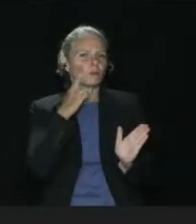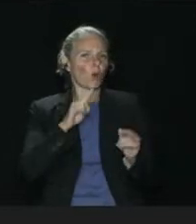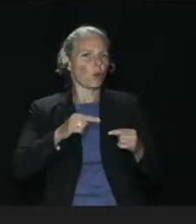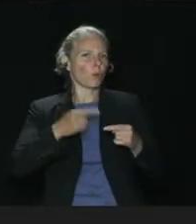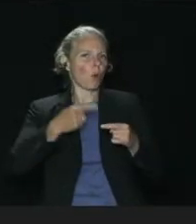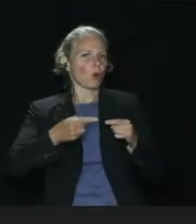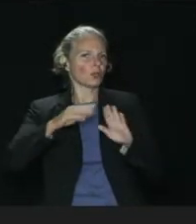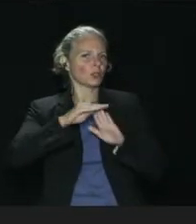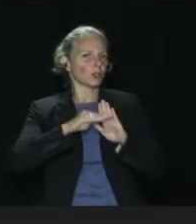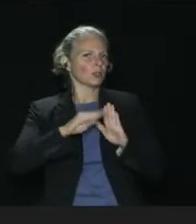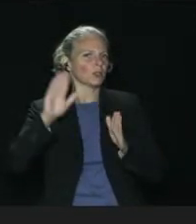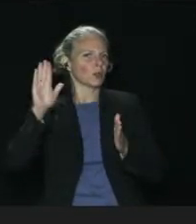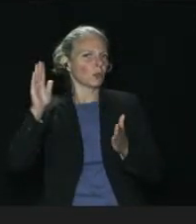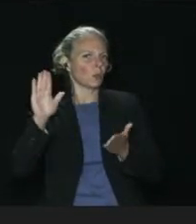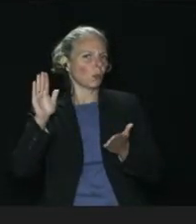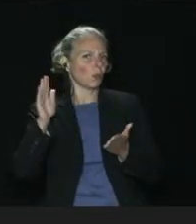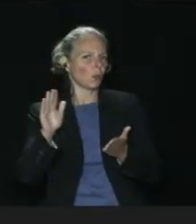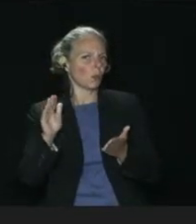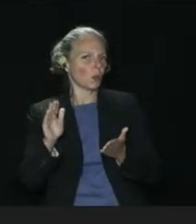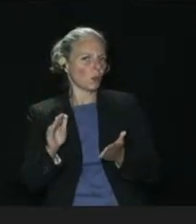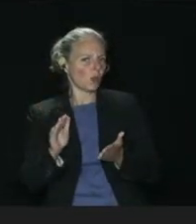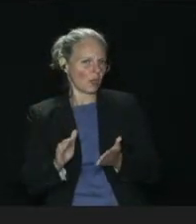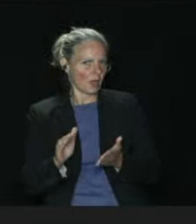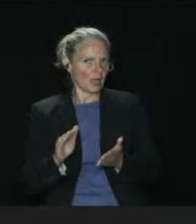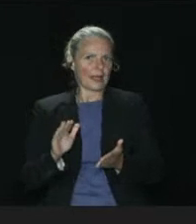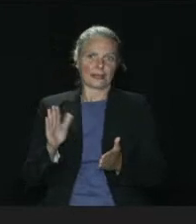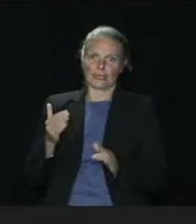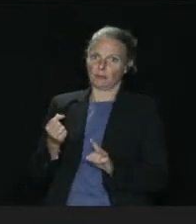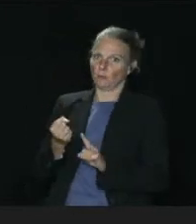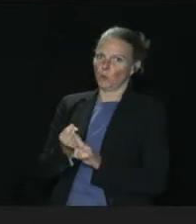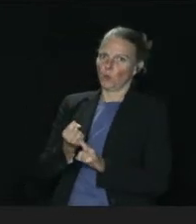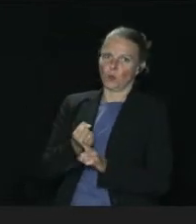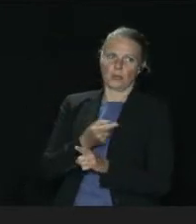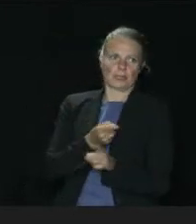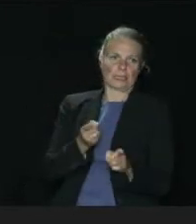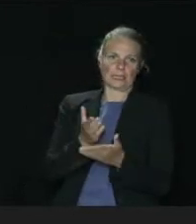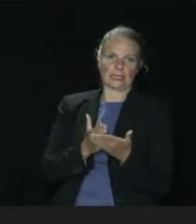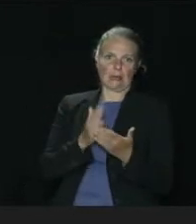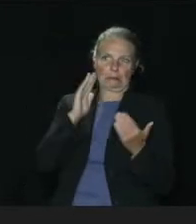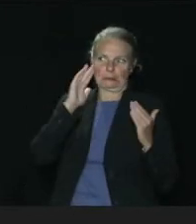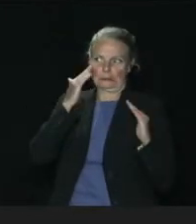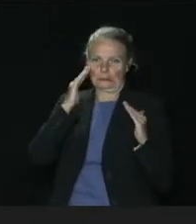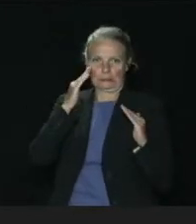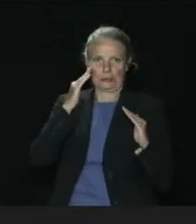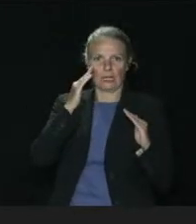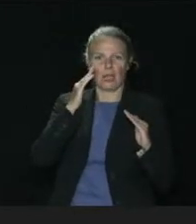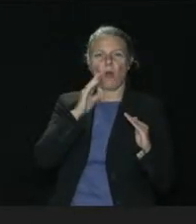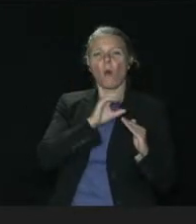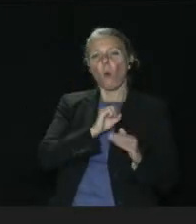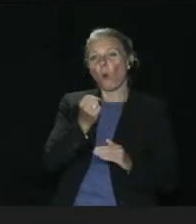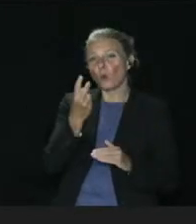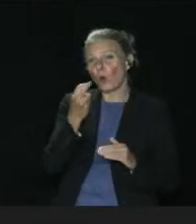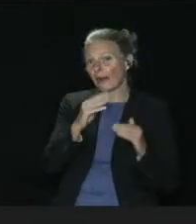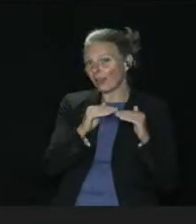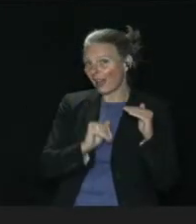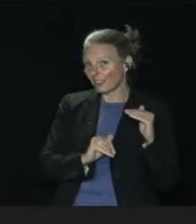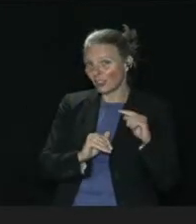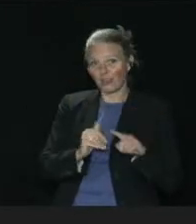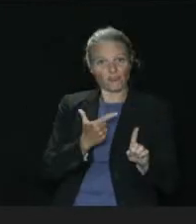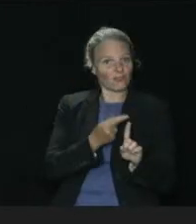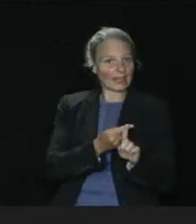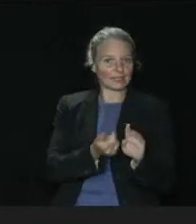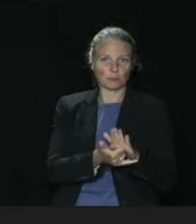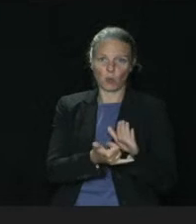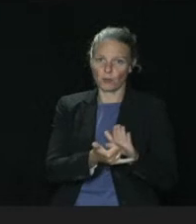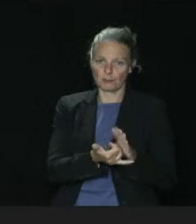of folks seem to be a bit panicky because children under the age of 12 can't currently receive a vaccine. And so there seems